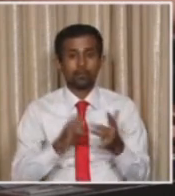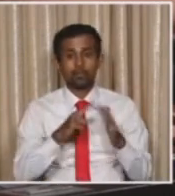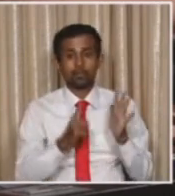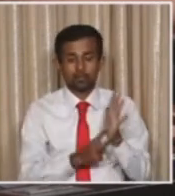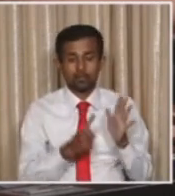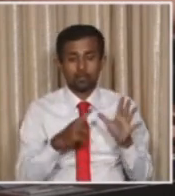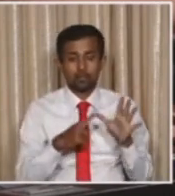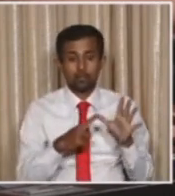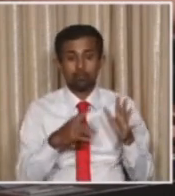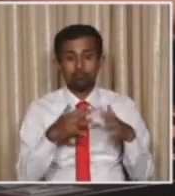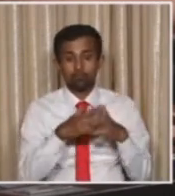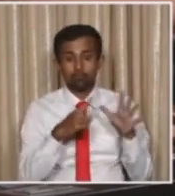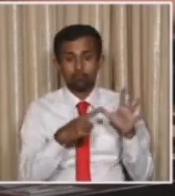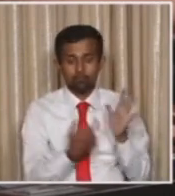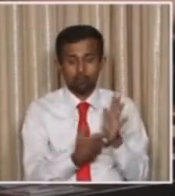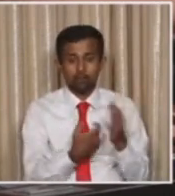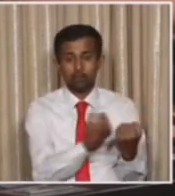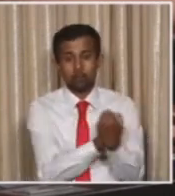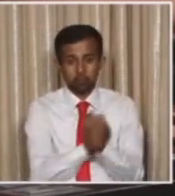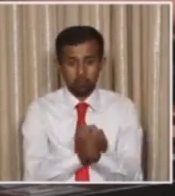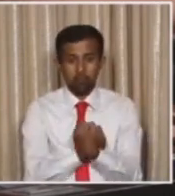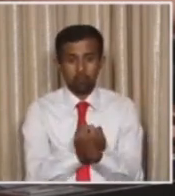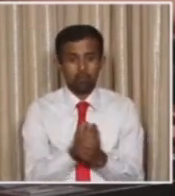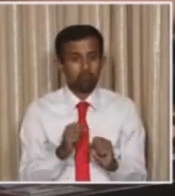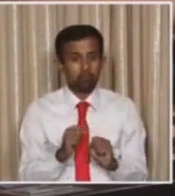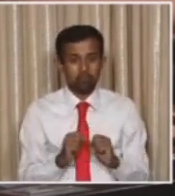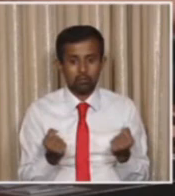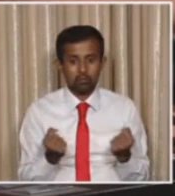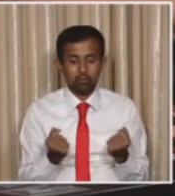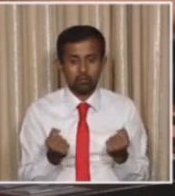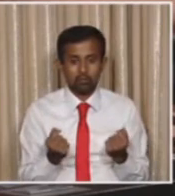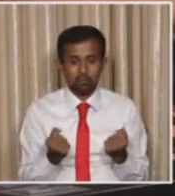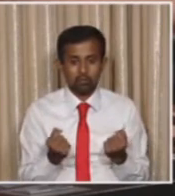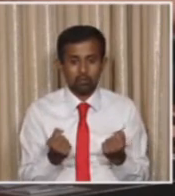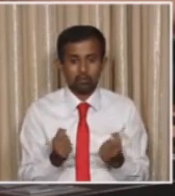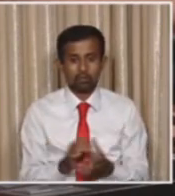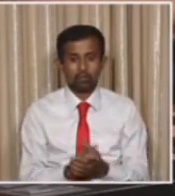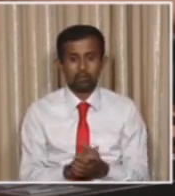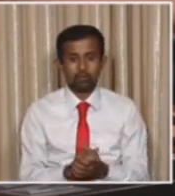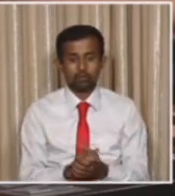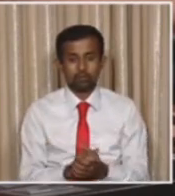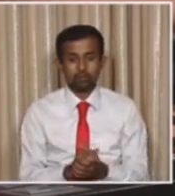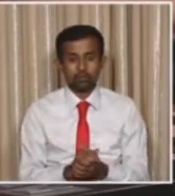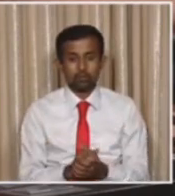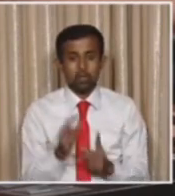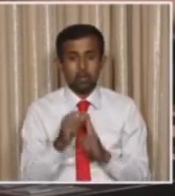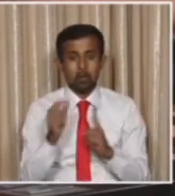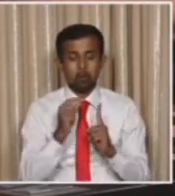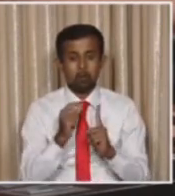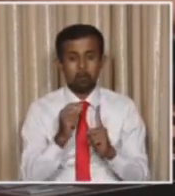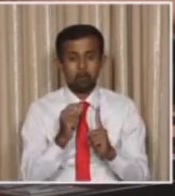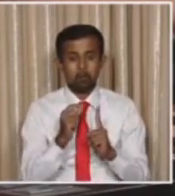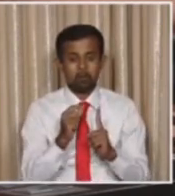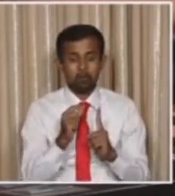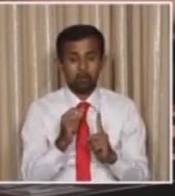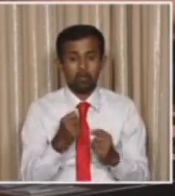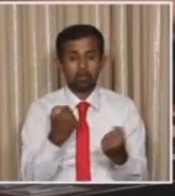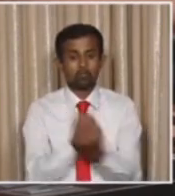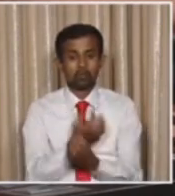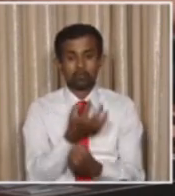week, the police would have got advice that it would have been a direct breach of privilege. They chose to